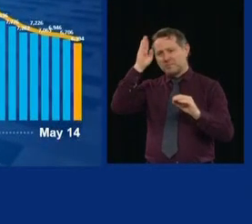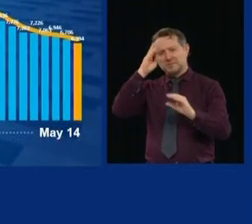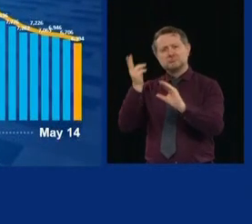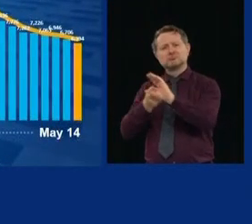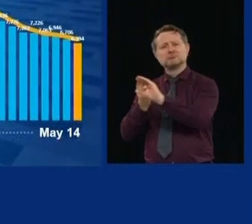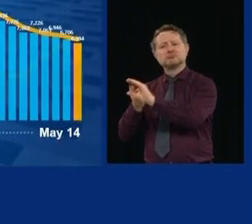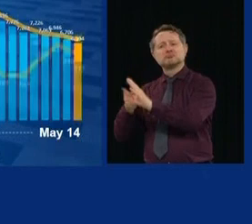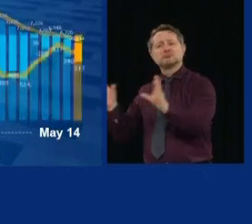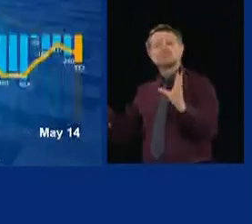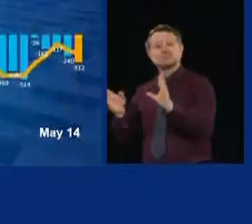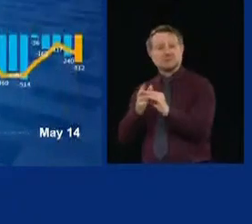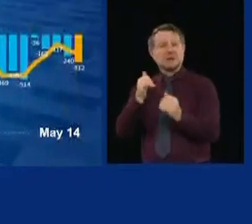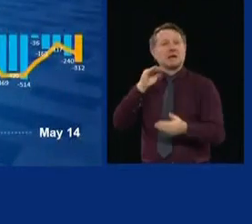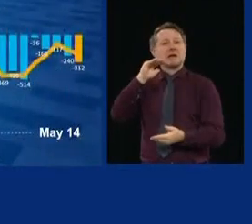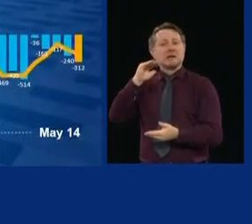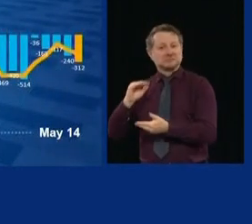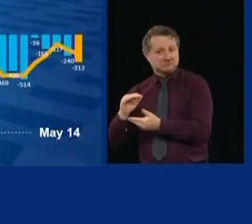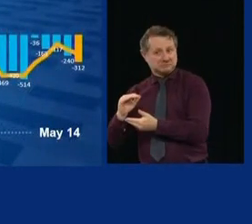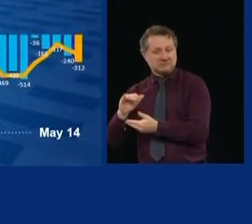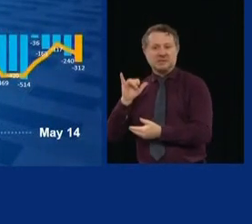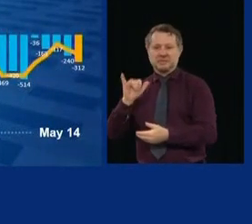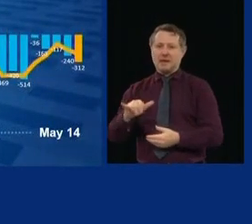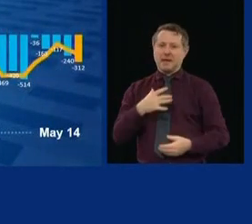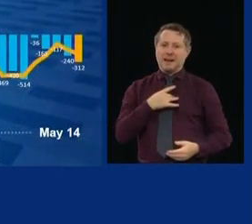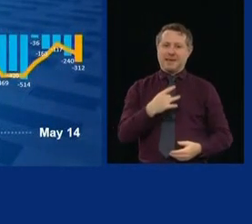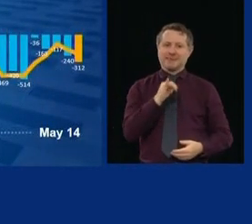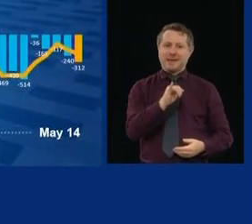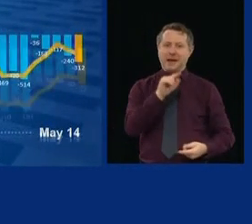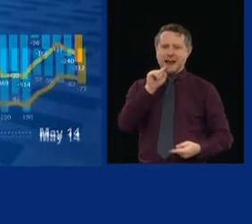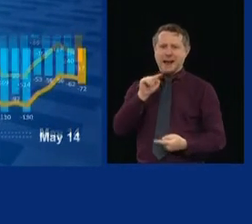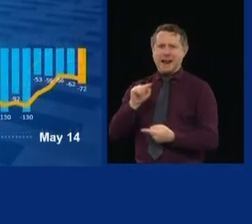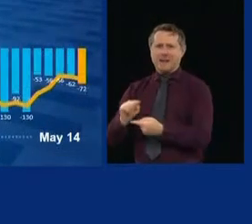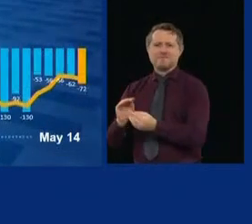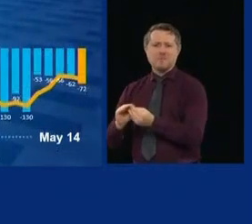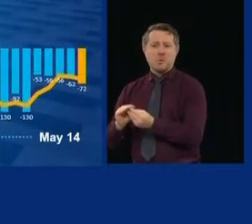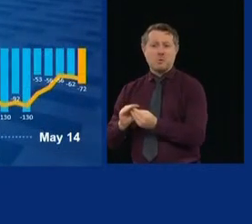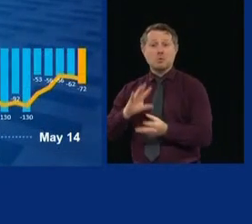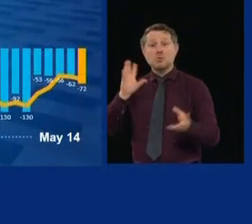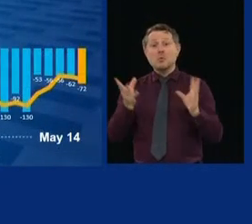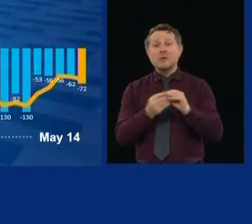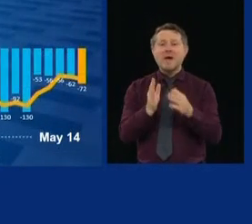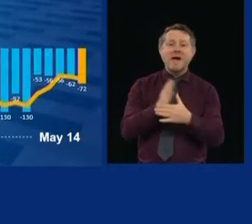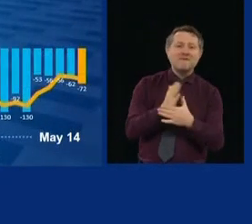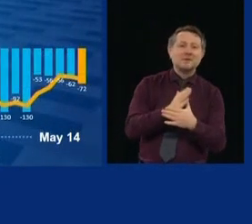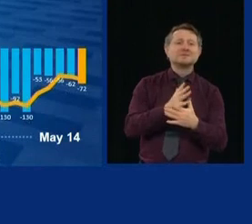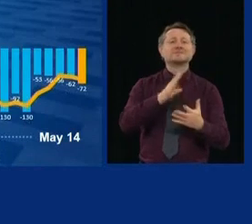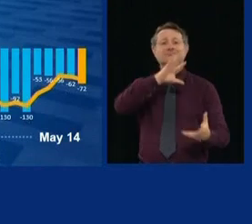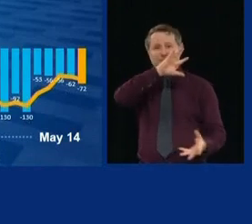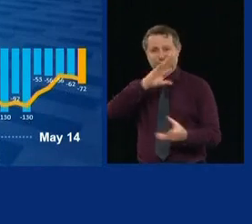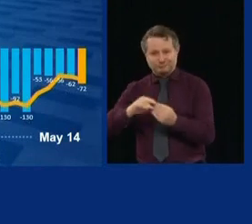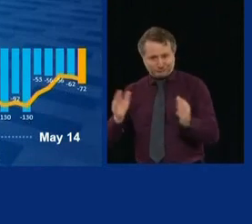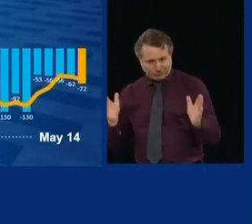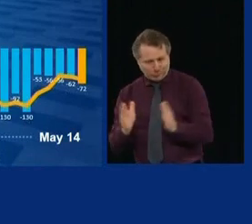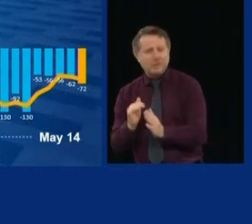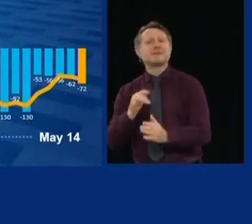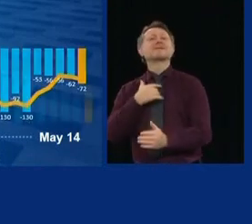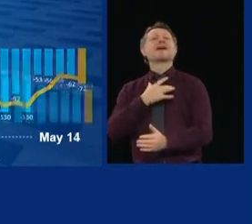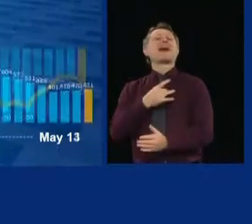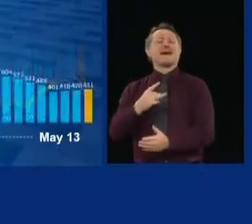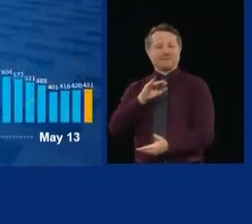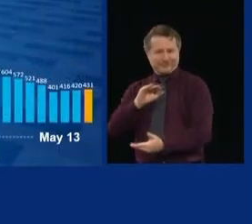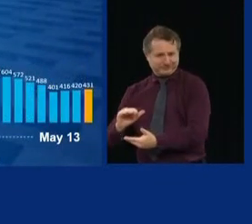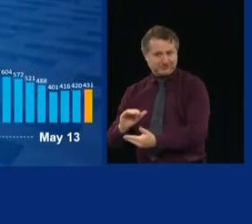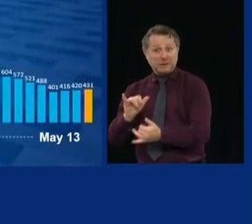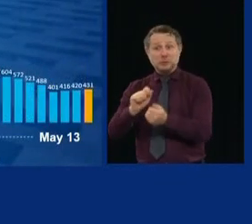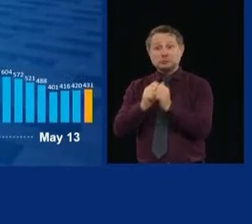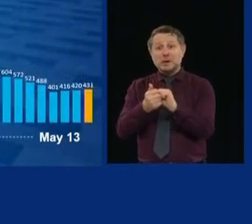down. That's the way we like to see it. Rolling average, down. That's the way we like to see it. And change in intubations, down.